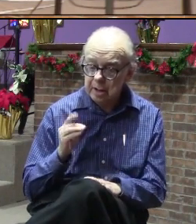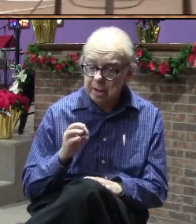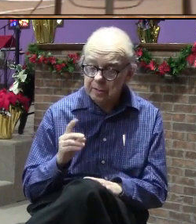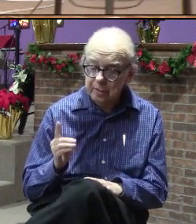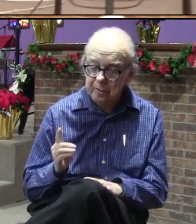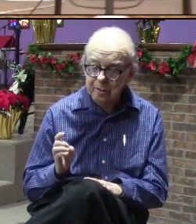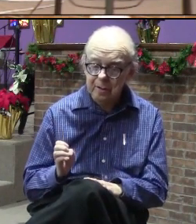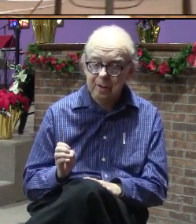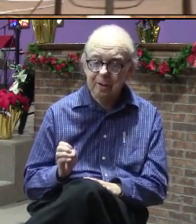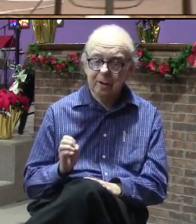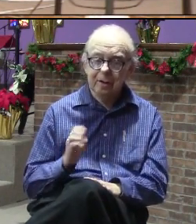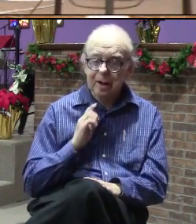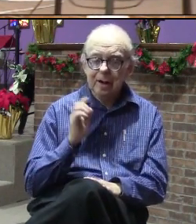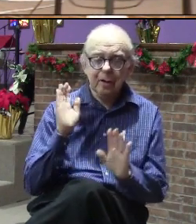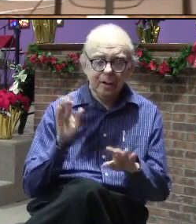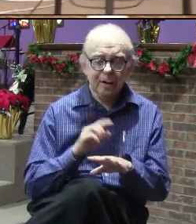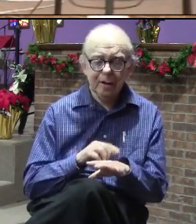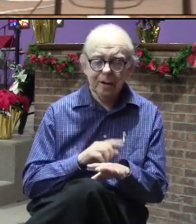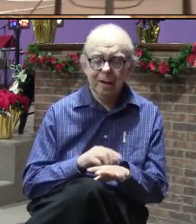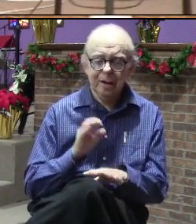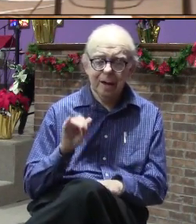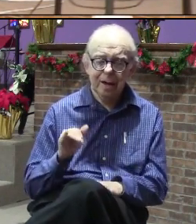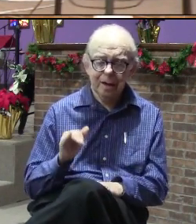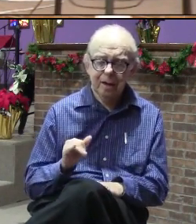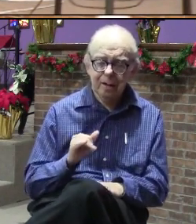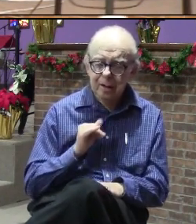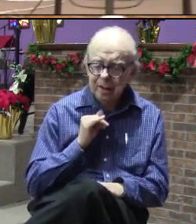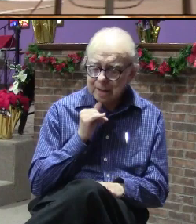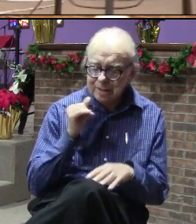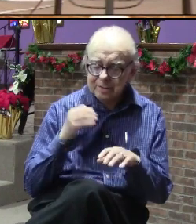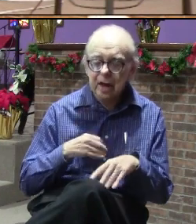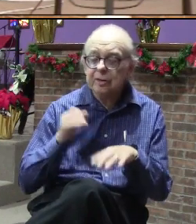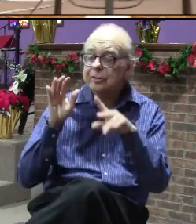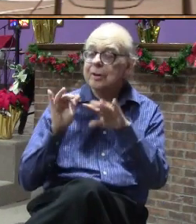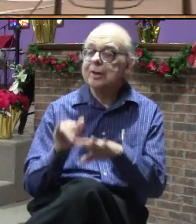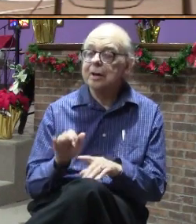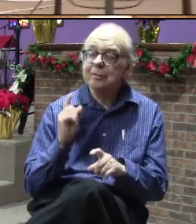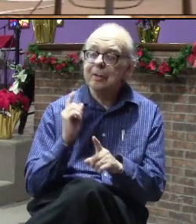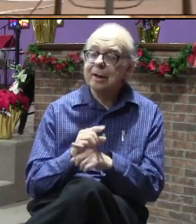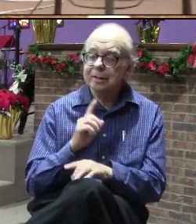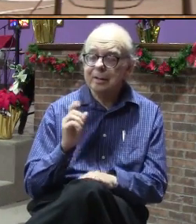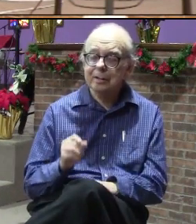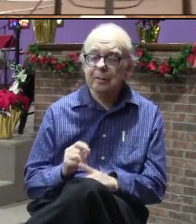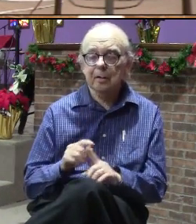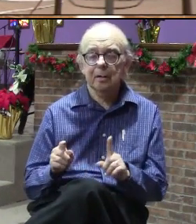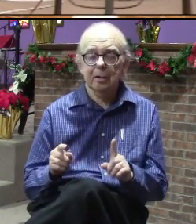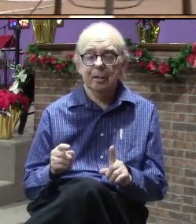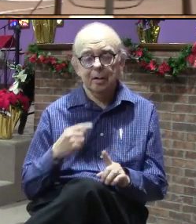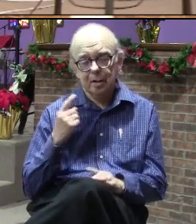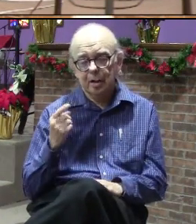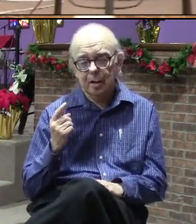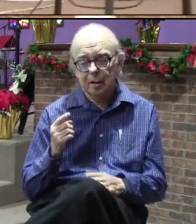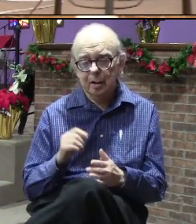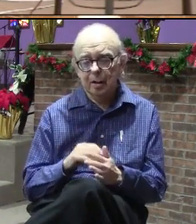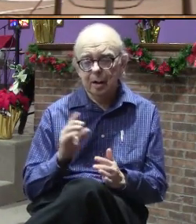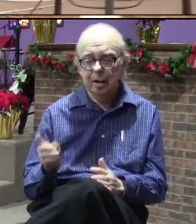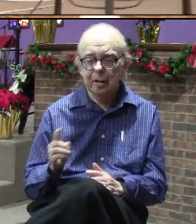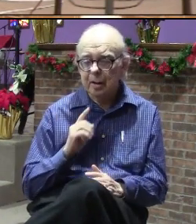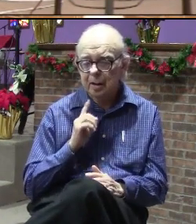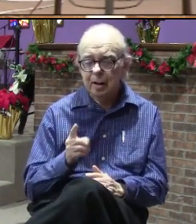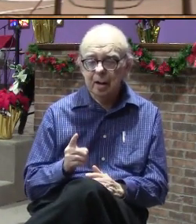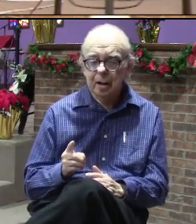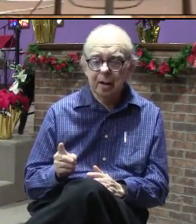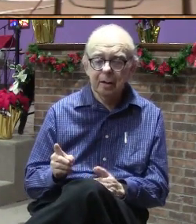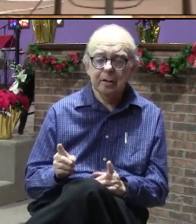Hey, it's wonderful time, man. It's not snowing yet, right? But I think this Christmas we just